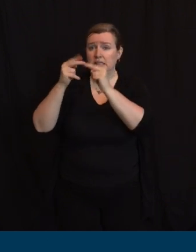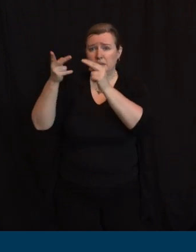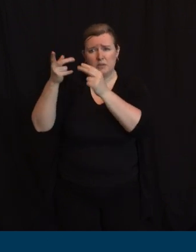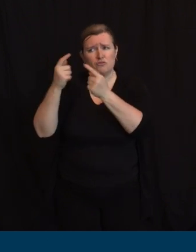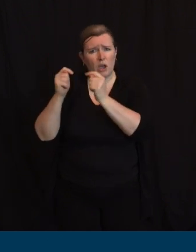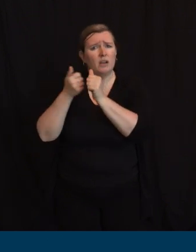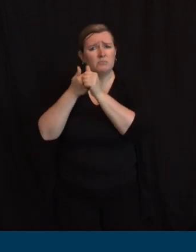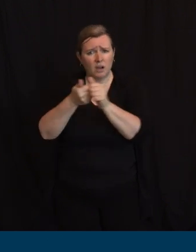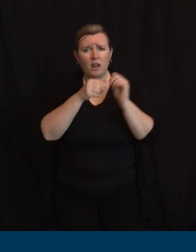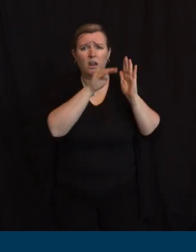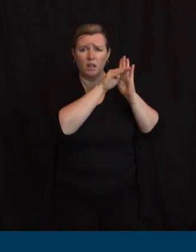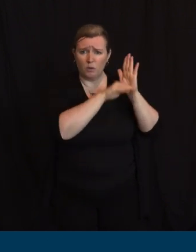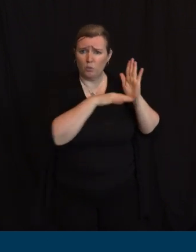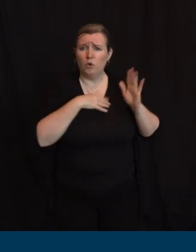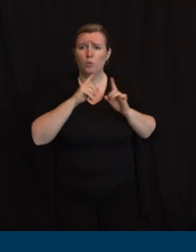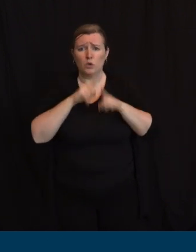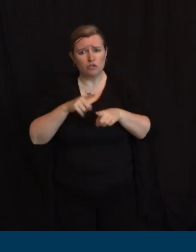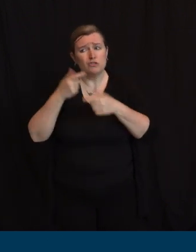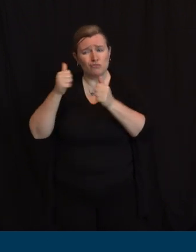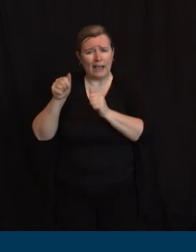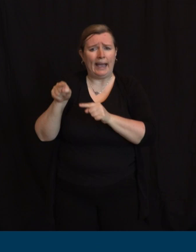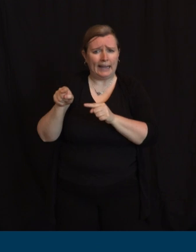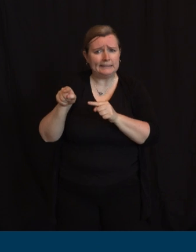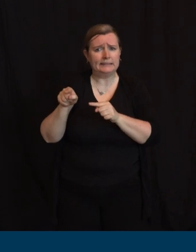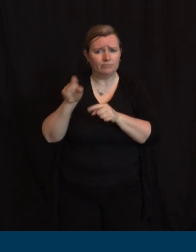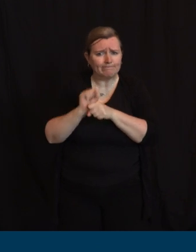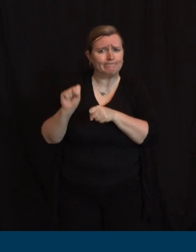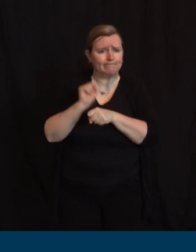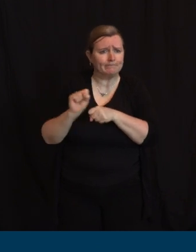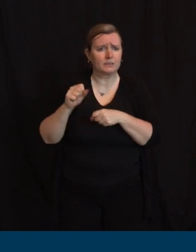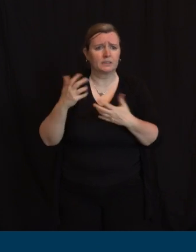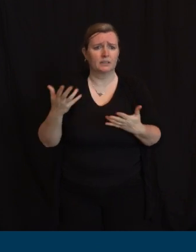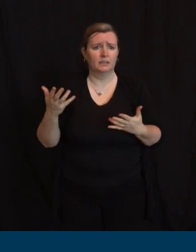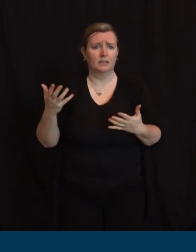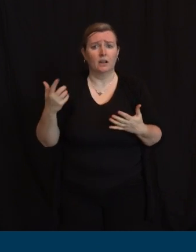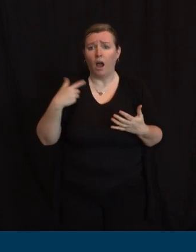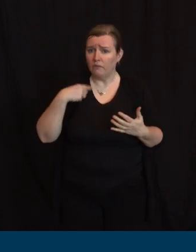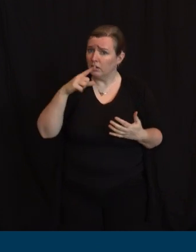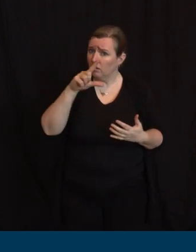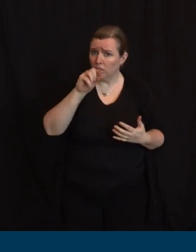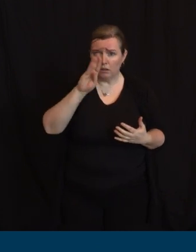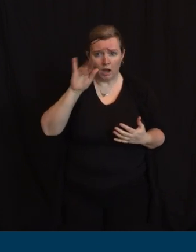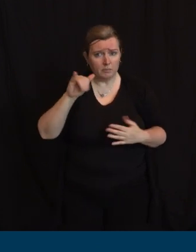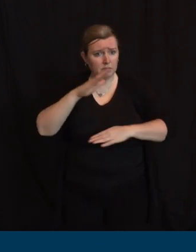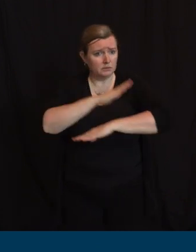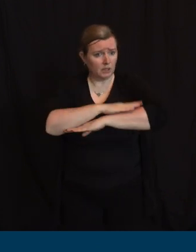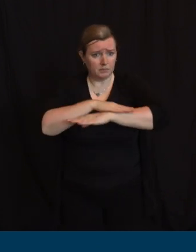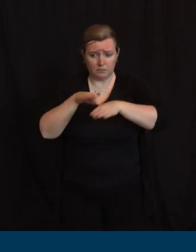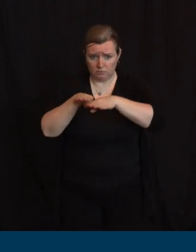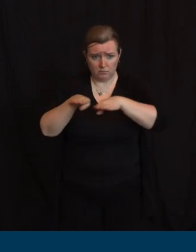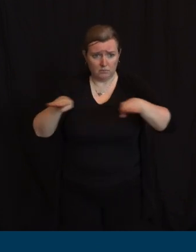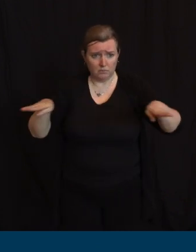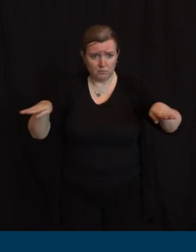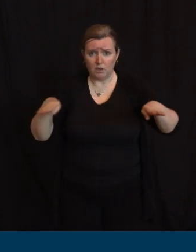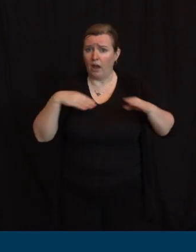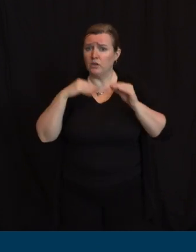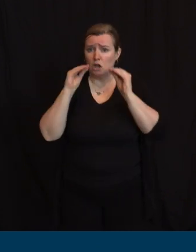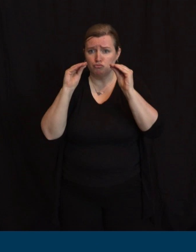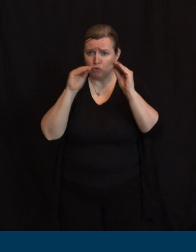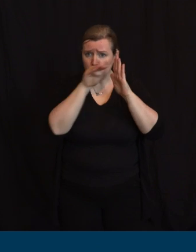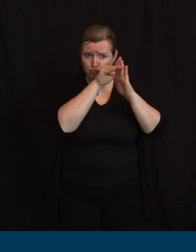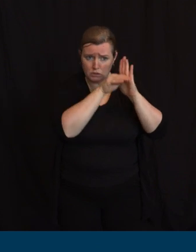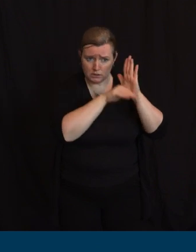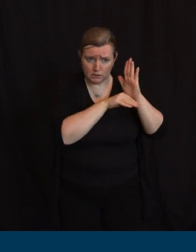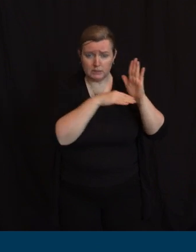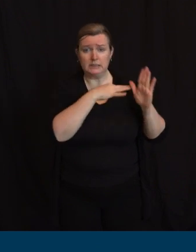A table within the lobby had instructions for all staff: take their temperature and complete a screening questionnaire. A